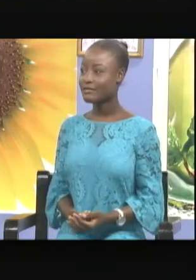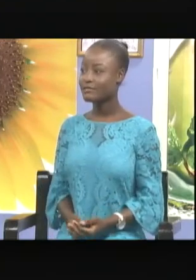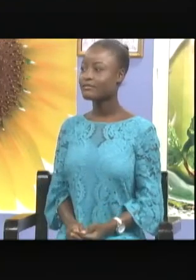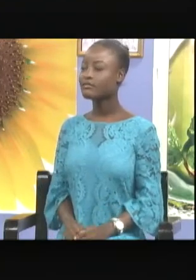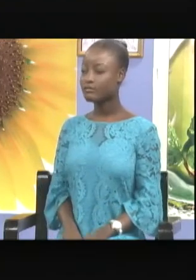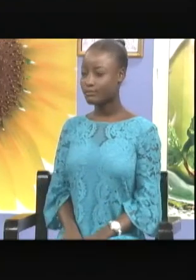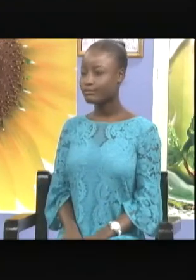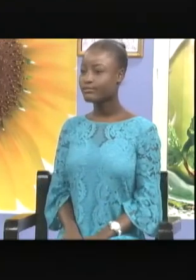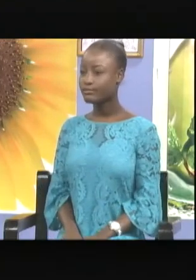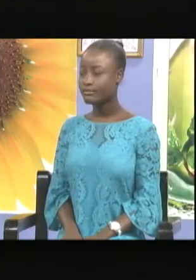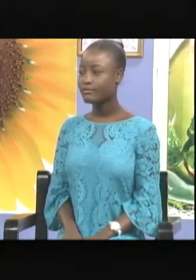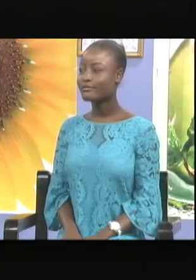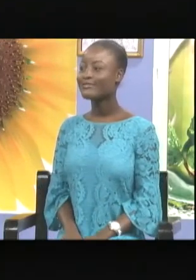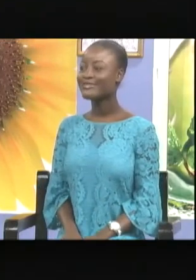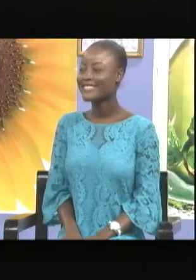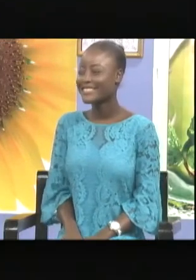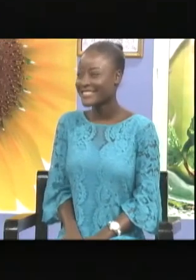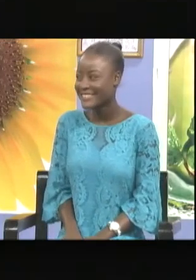Yeah.